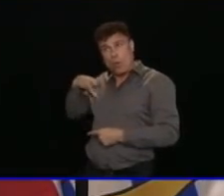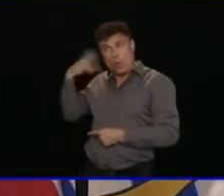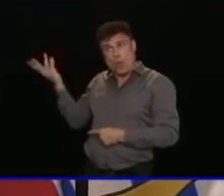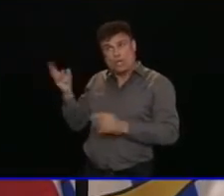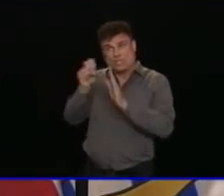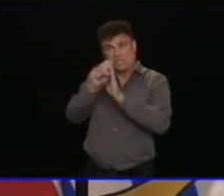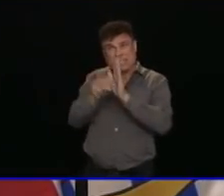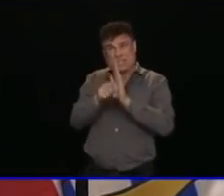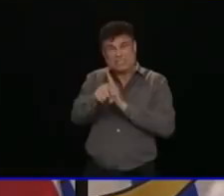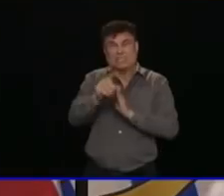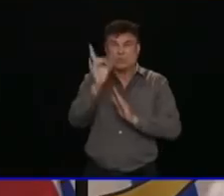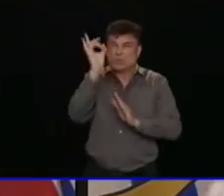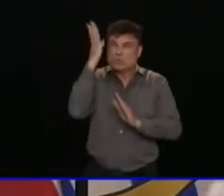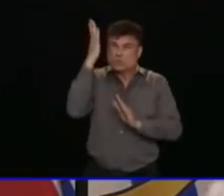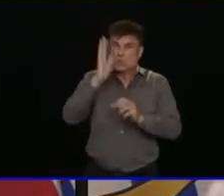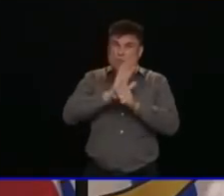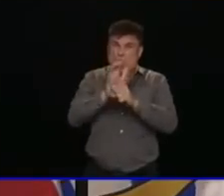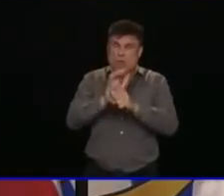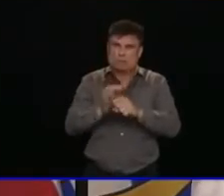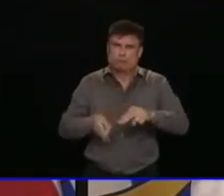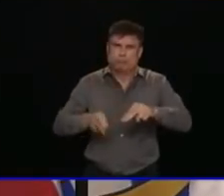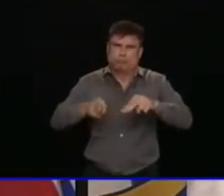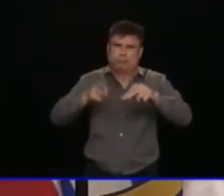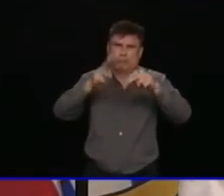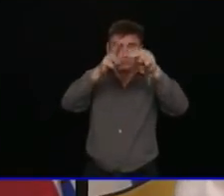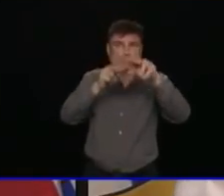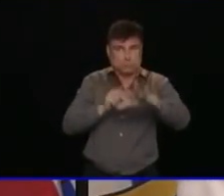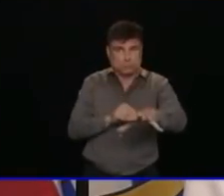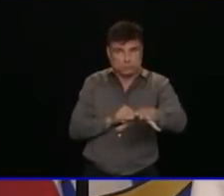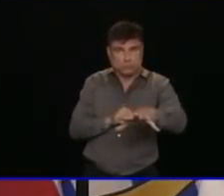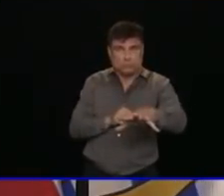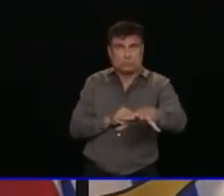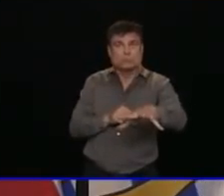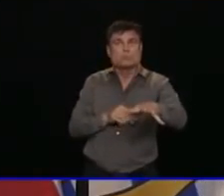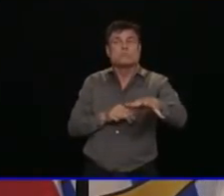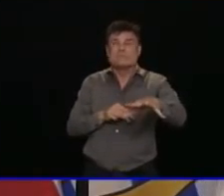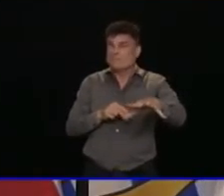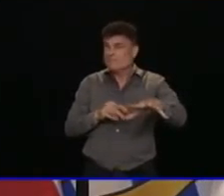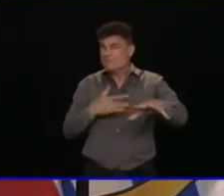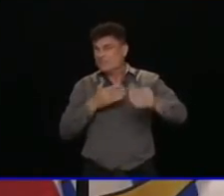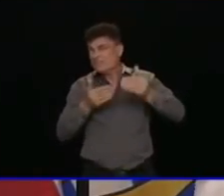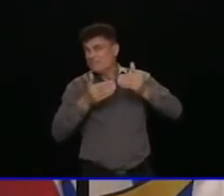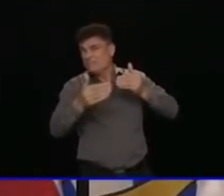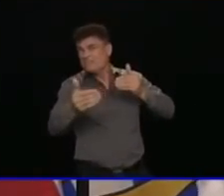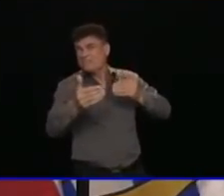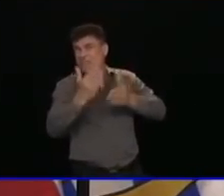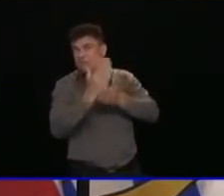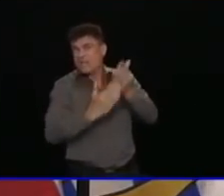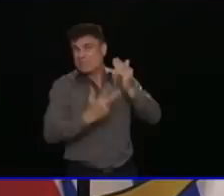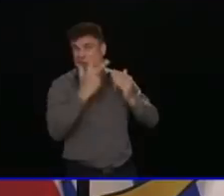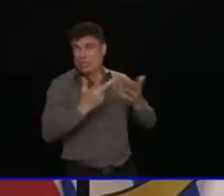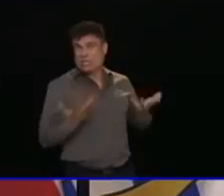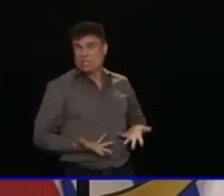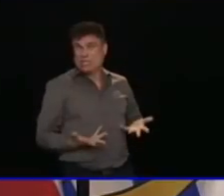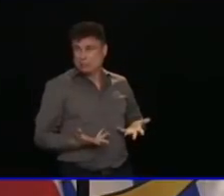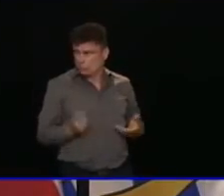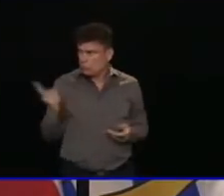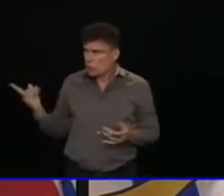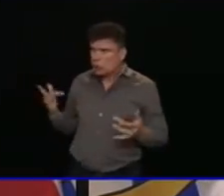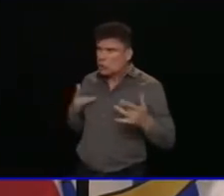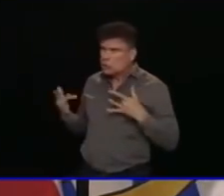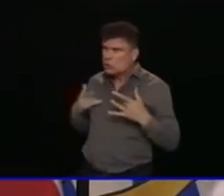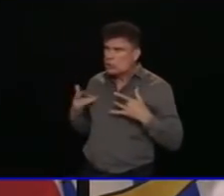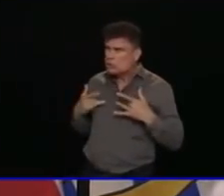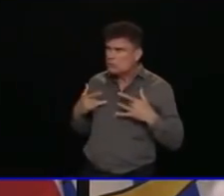just sort of the next step that we're about to take? Yeah, you know, it's very concerning watching what's going on in Washington.